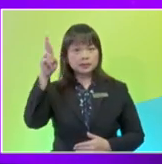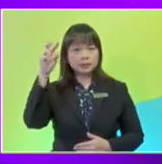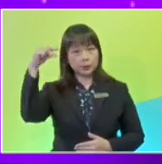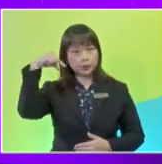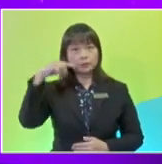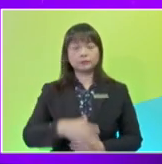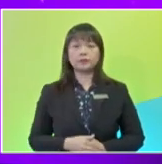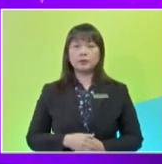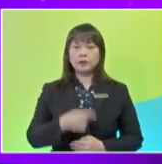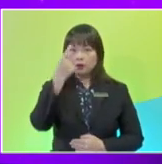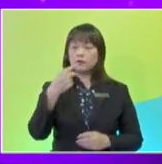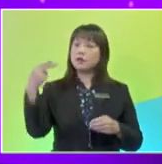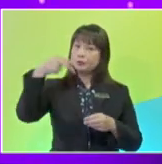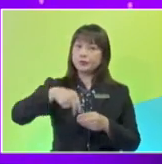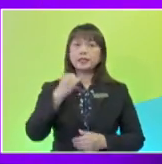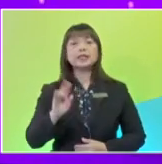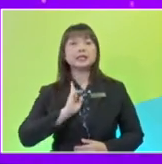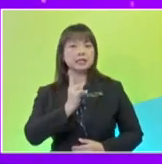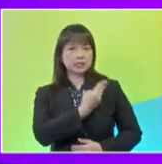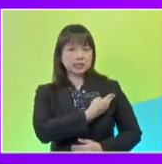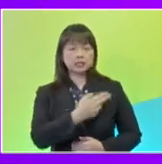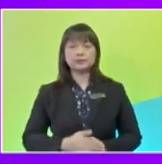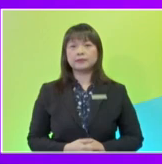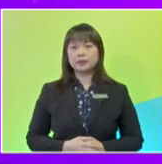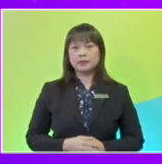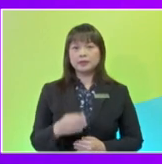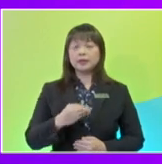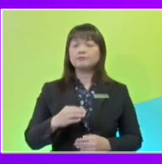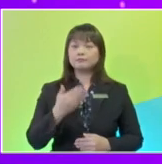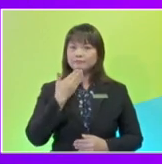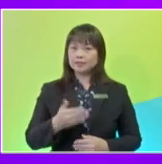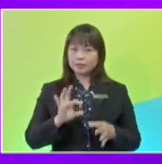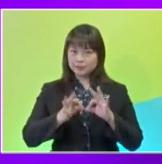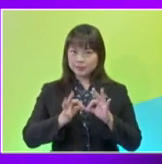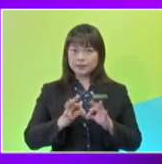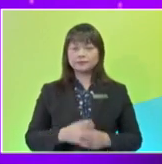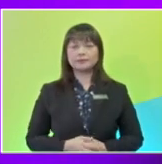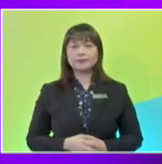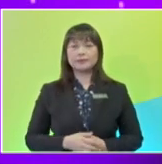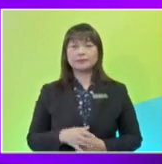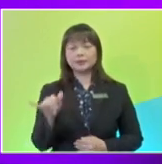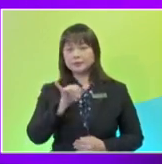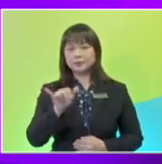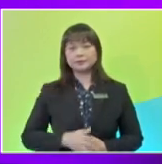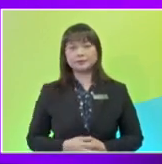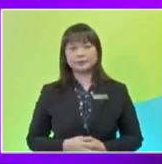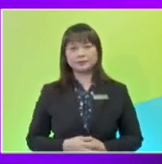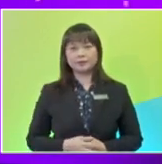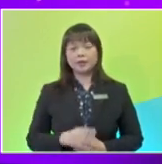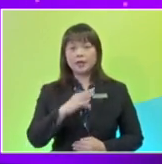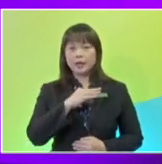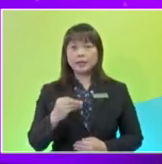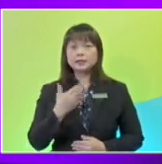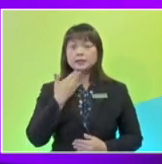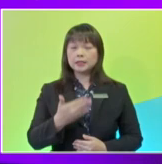Mr. Q, for joining us. And we also like to thank our interpreter, Ms. Koo, for joining us as well. And thank you so